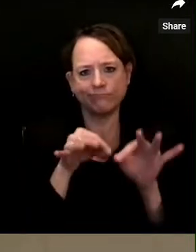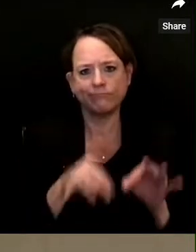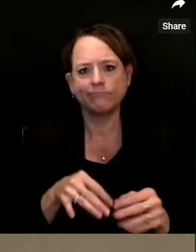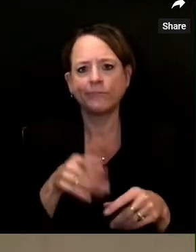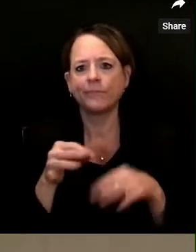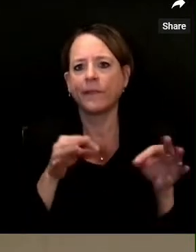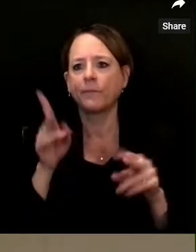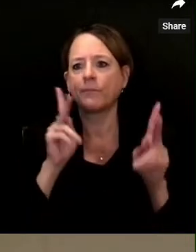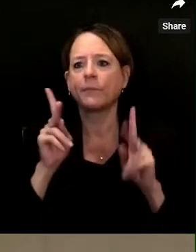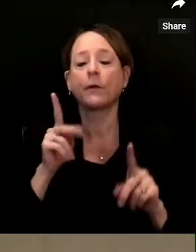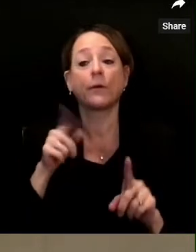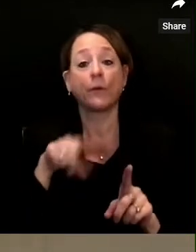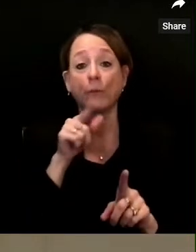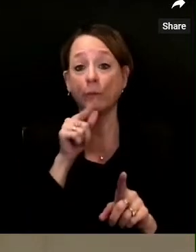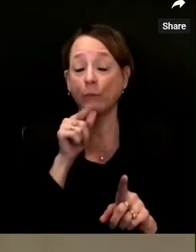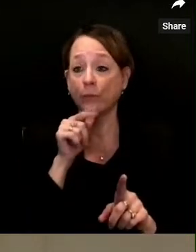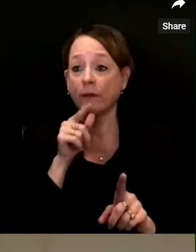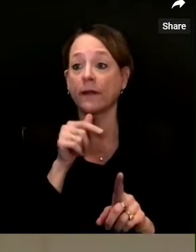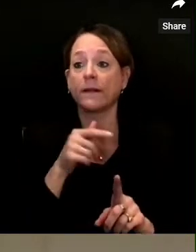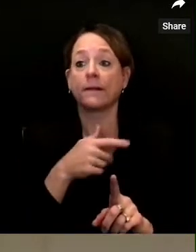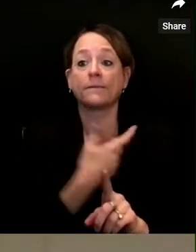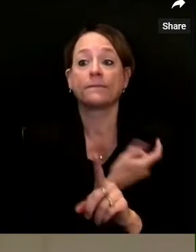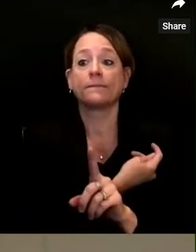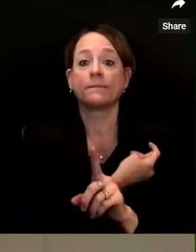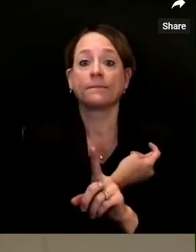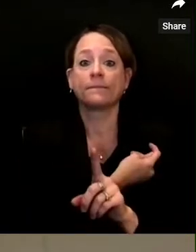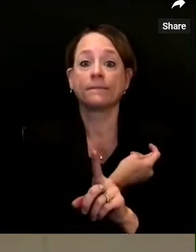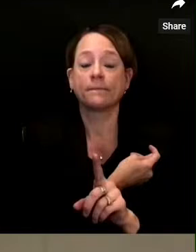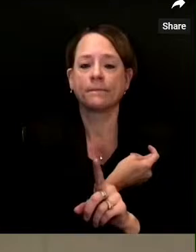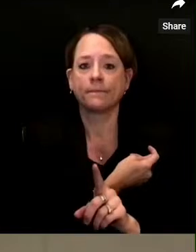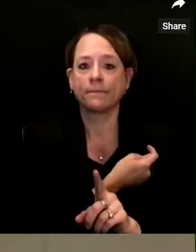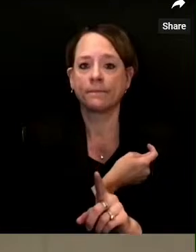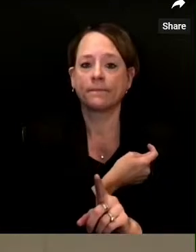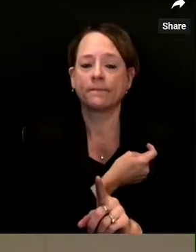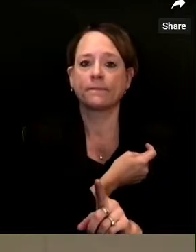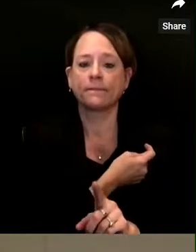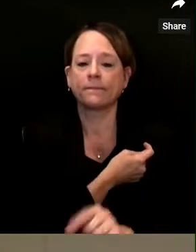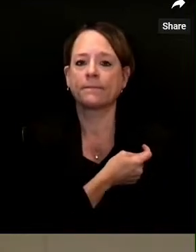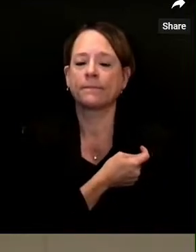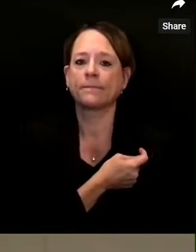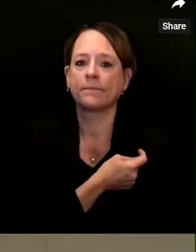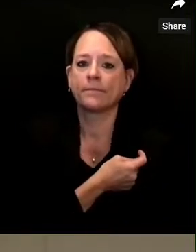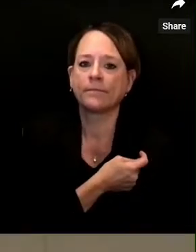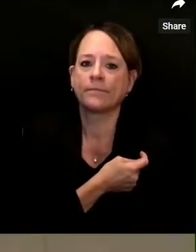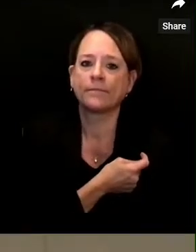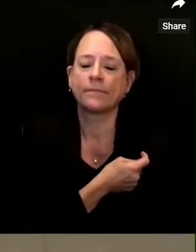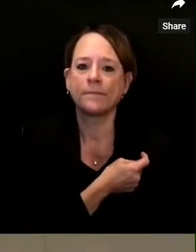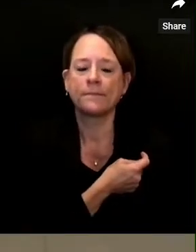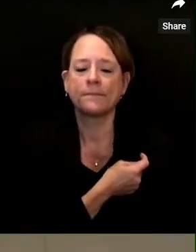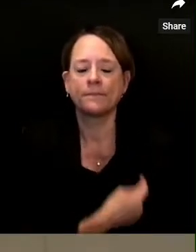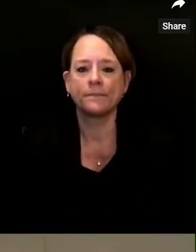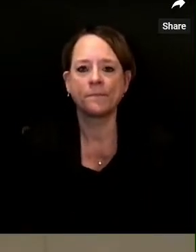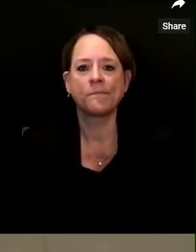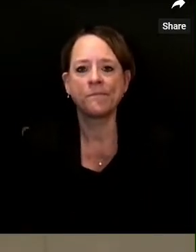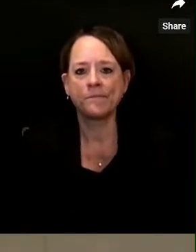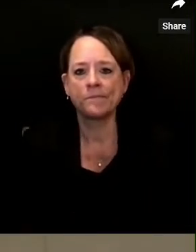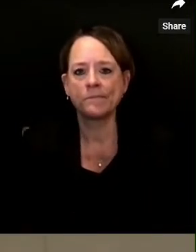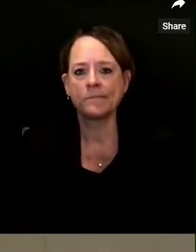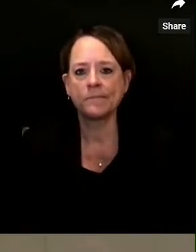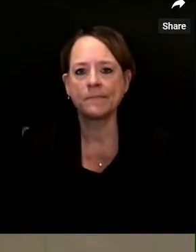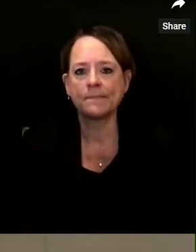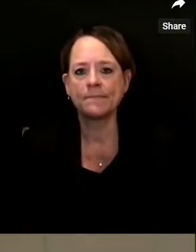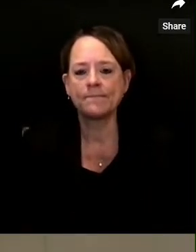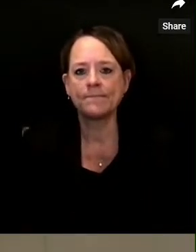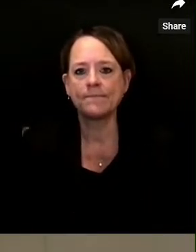those numbers, those age-adjusted rates, which, as the Secretary mentioned, is 9 times higher among not fully vaccinated, are